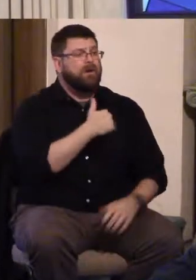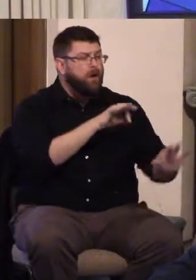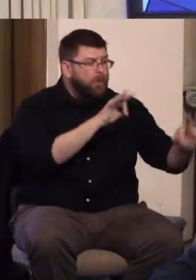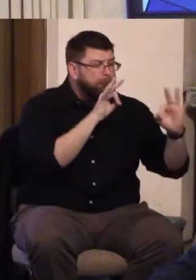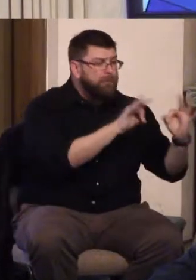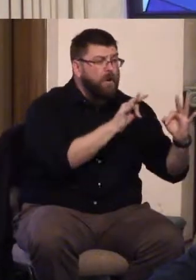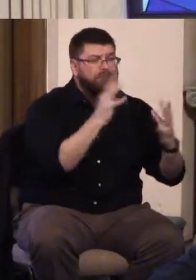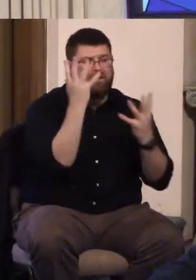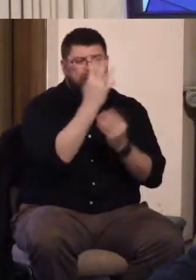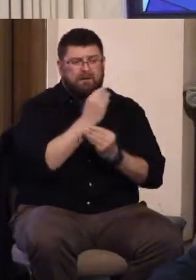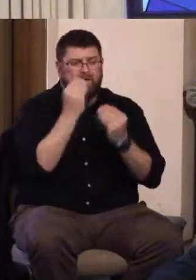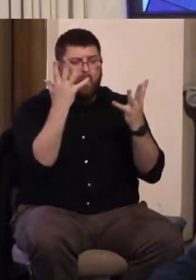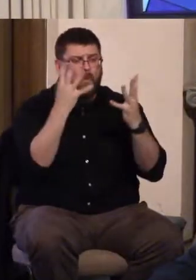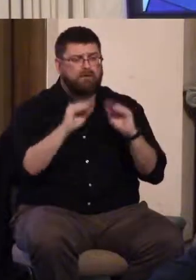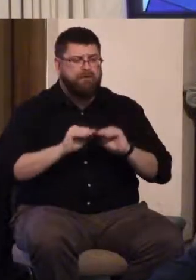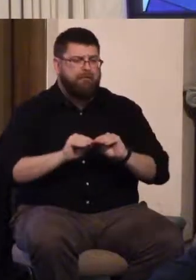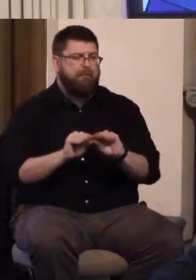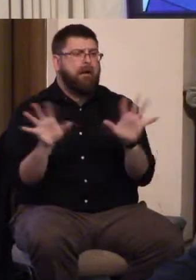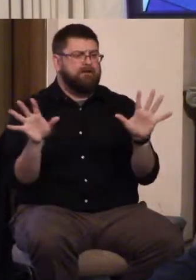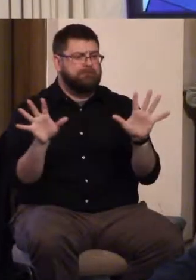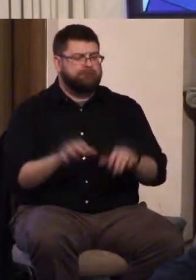Perfect golden light.